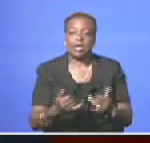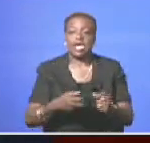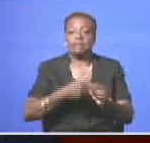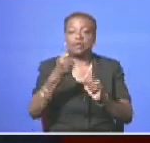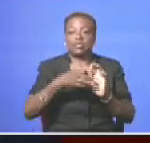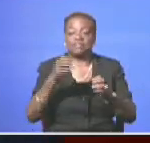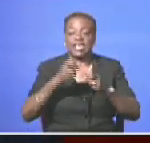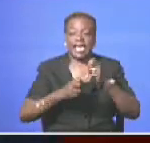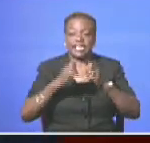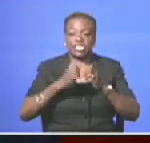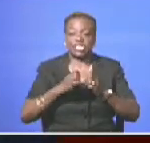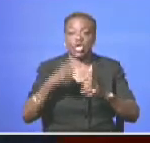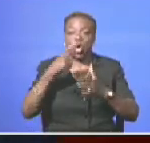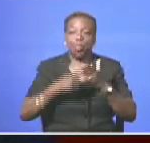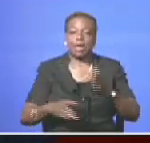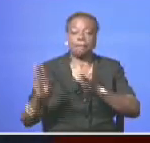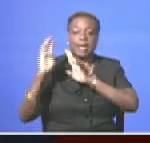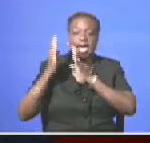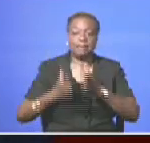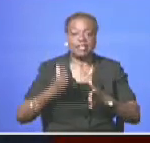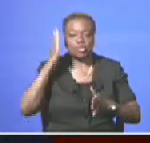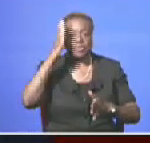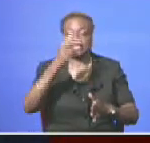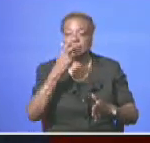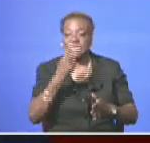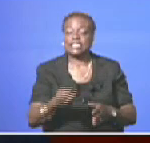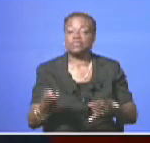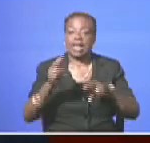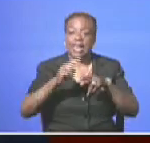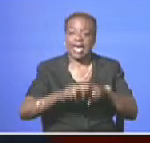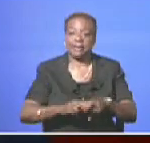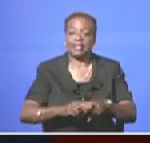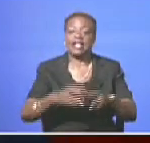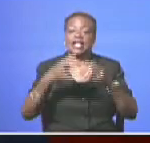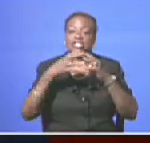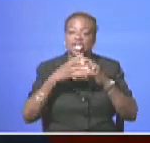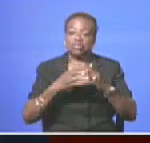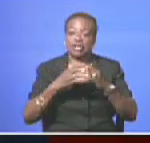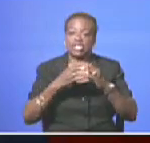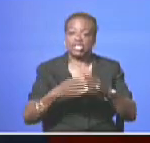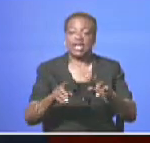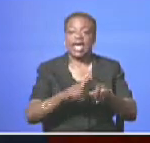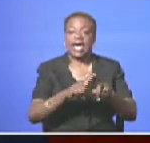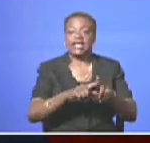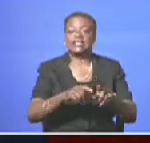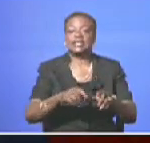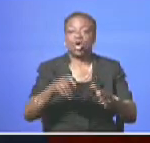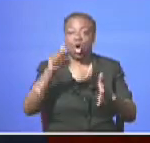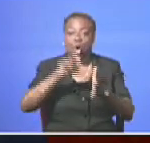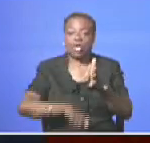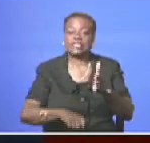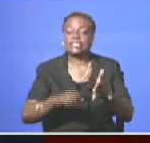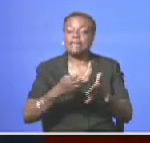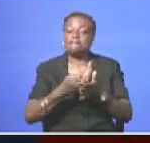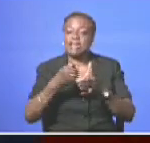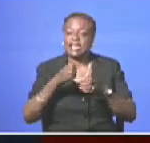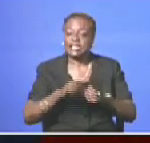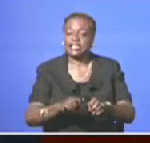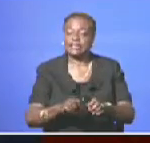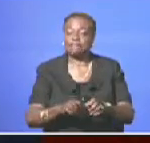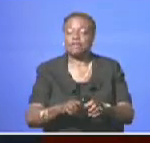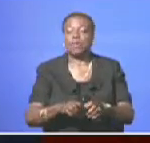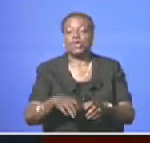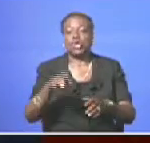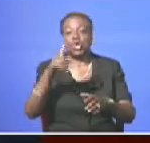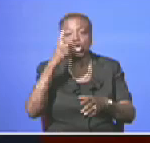see is a much more reliable power generation, as well as much more cost effective when we look at the price of fuel that we